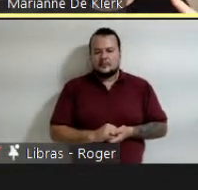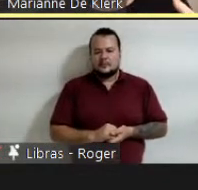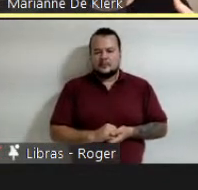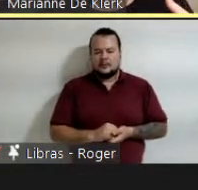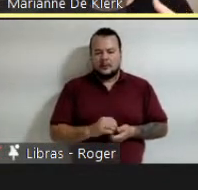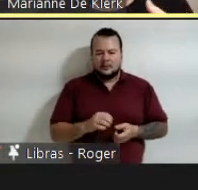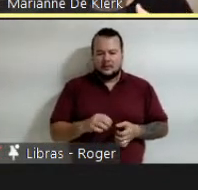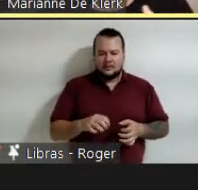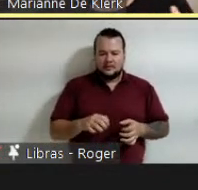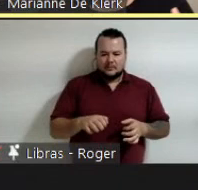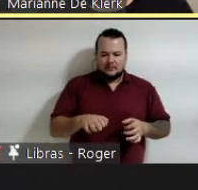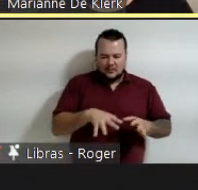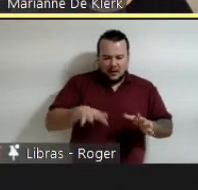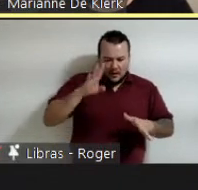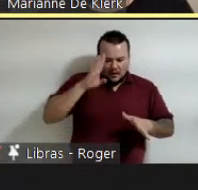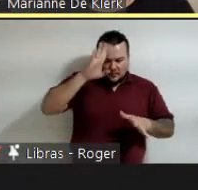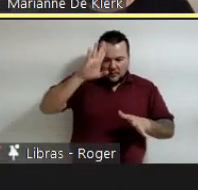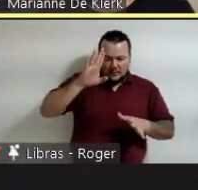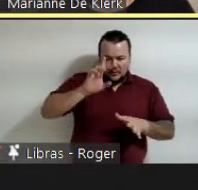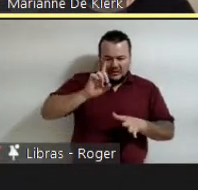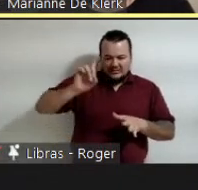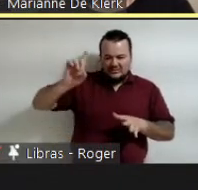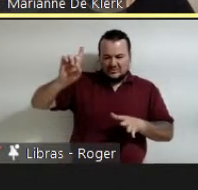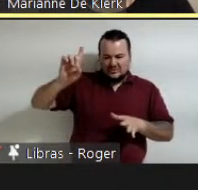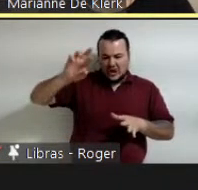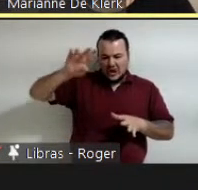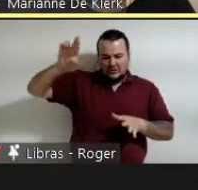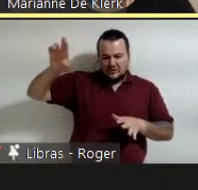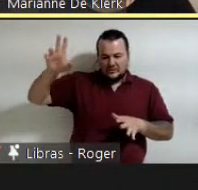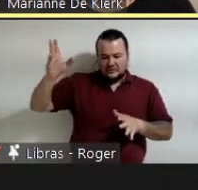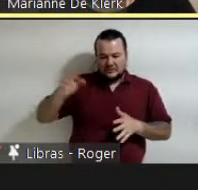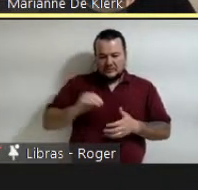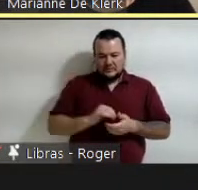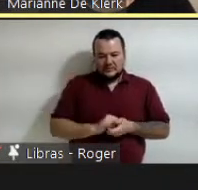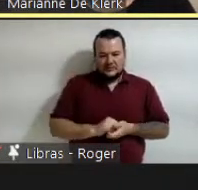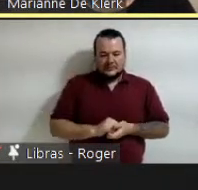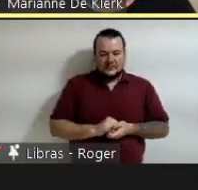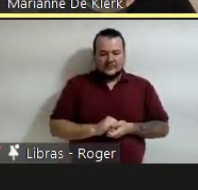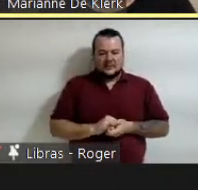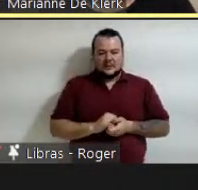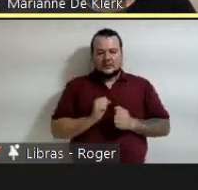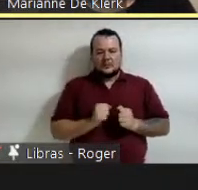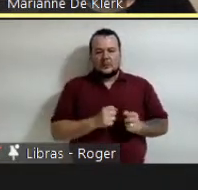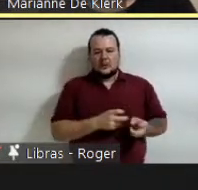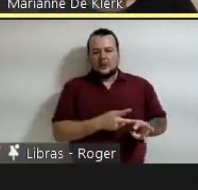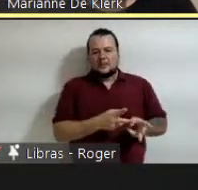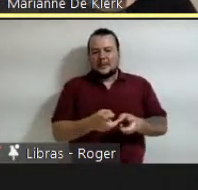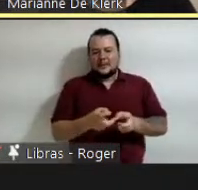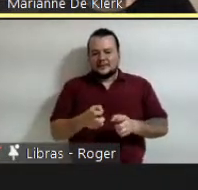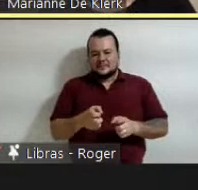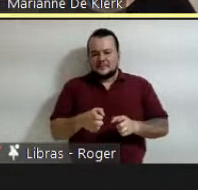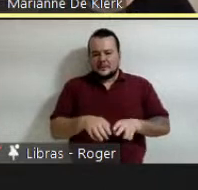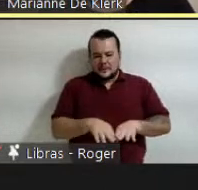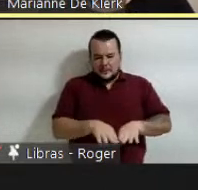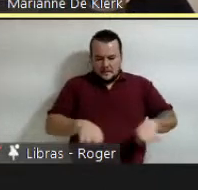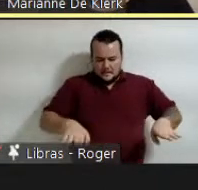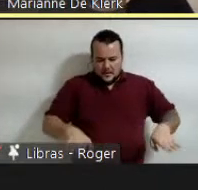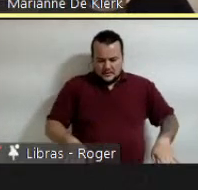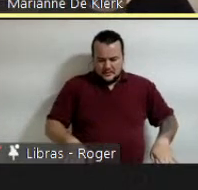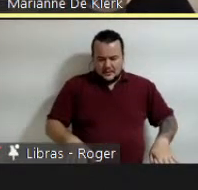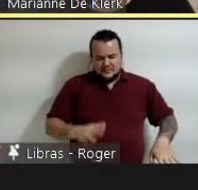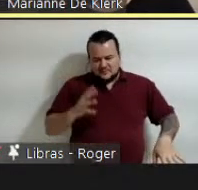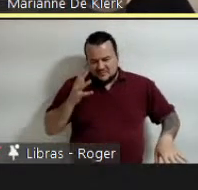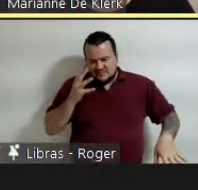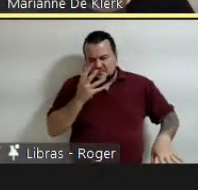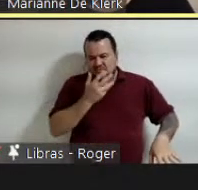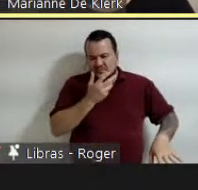you cannot access it, but there's wonderful public arcade below. This is what it looks like today. Now, heritage here becomes an issue in how these buildings